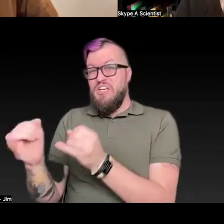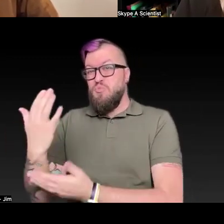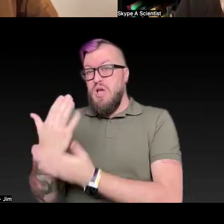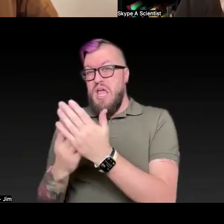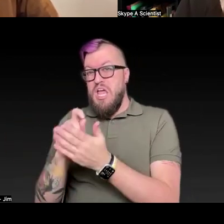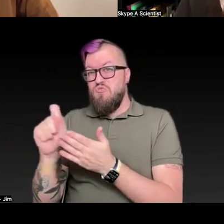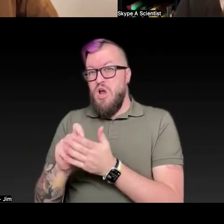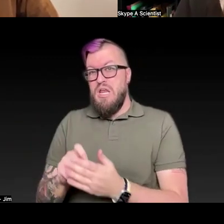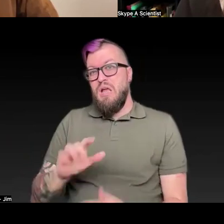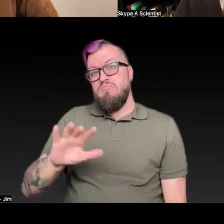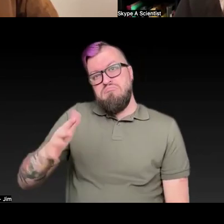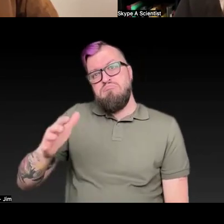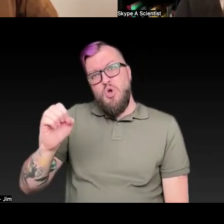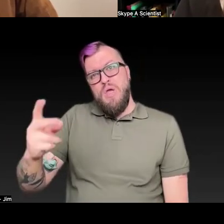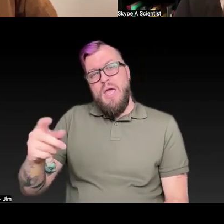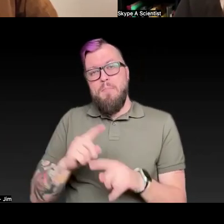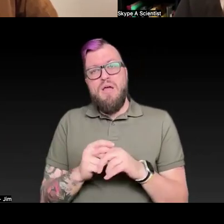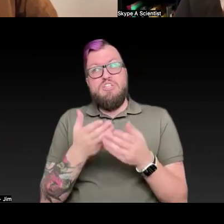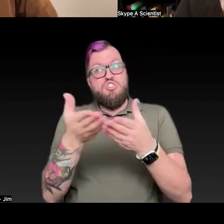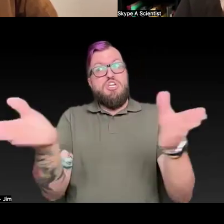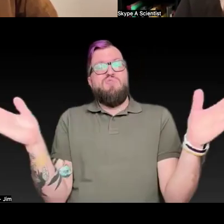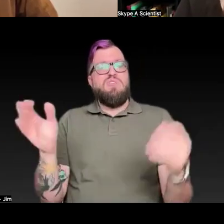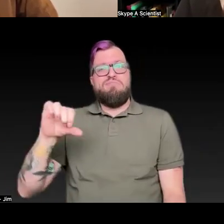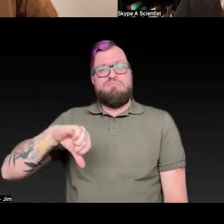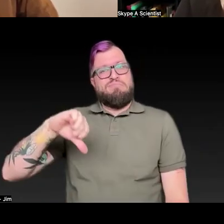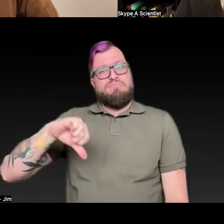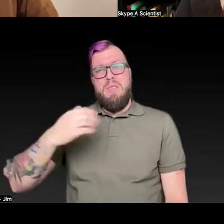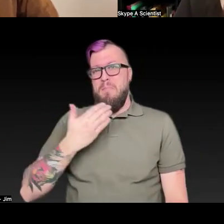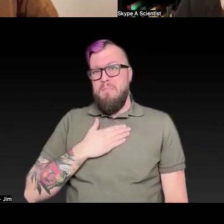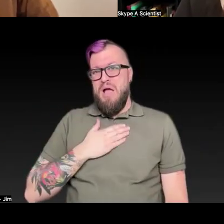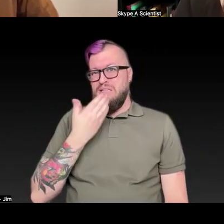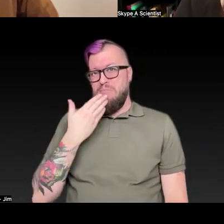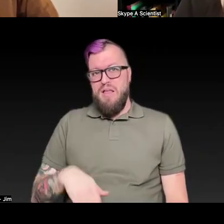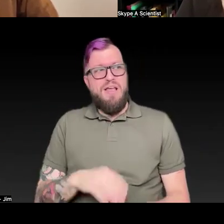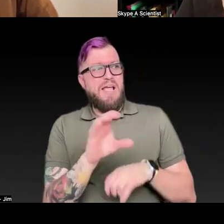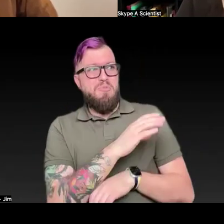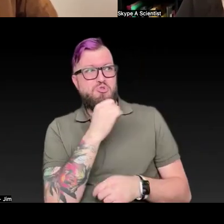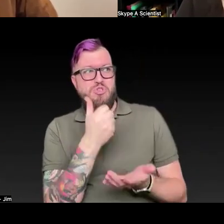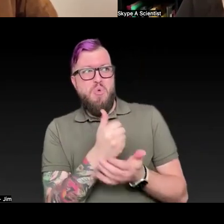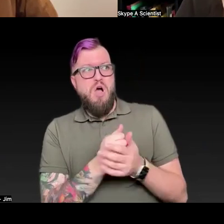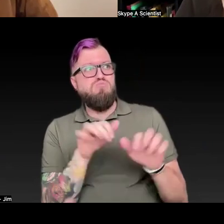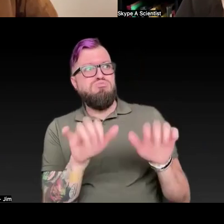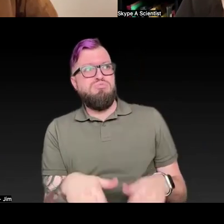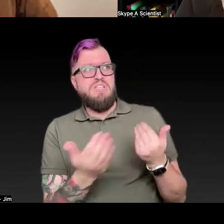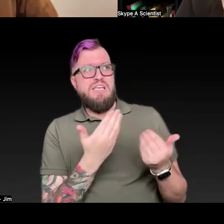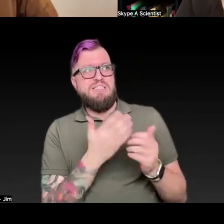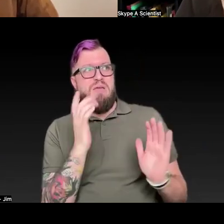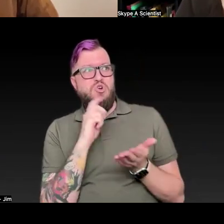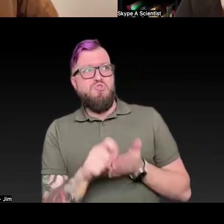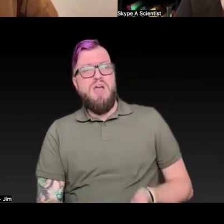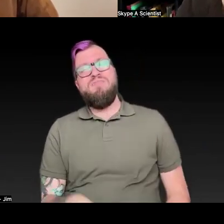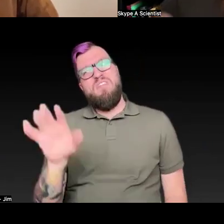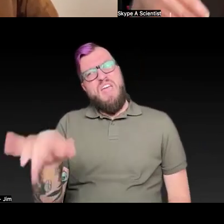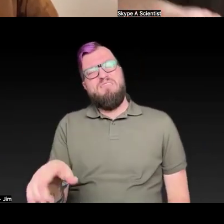a rule, our handwriting's not that great. Pretty bad. Yeah. Mine's not very good. Computers are not helping anybody with that. No, not for that. Not for